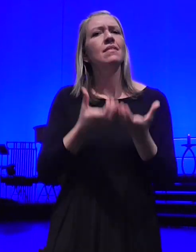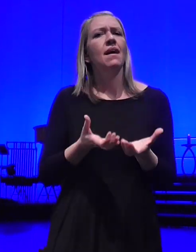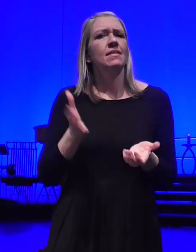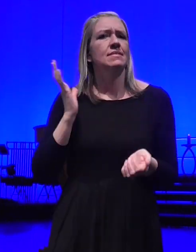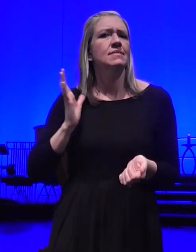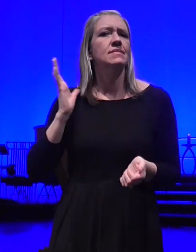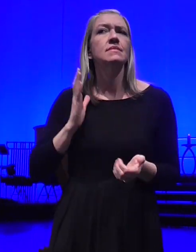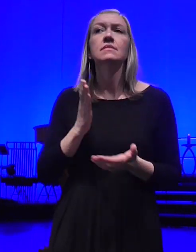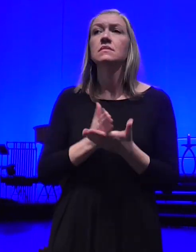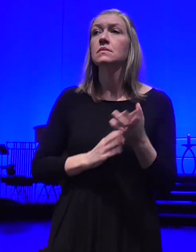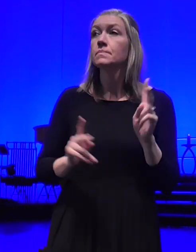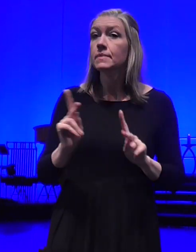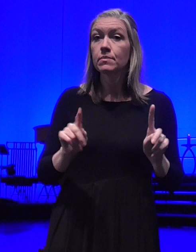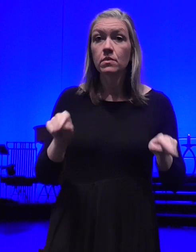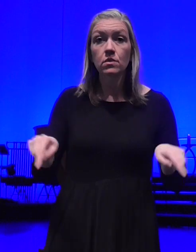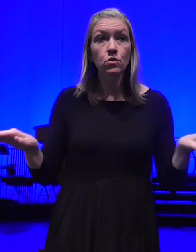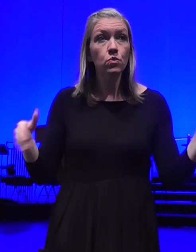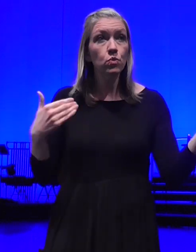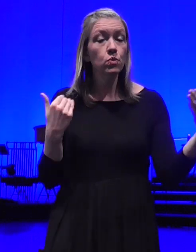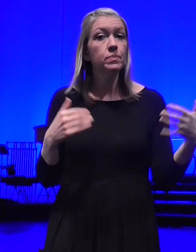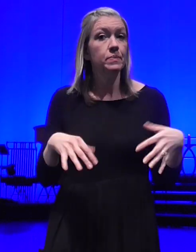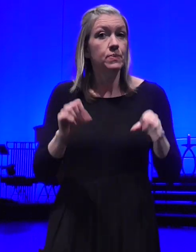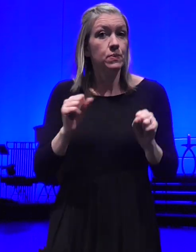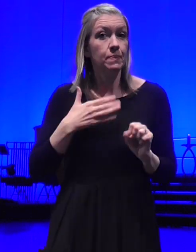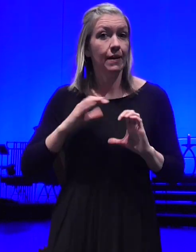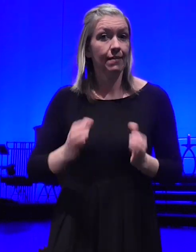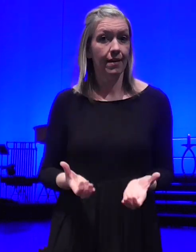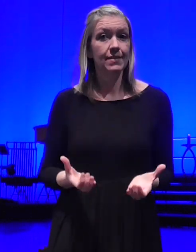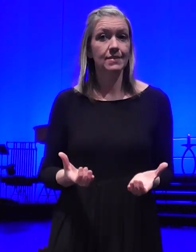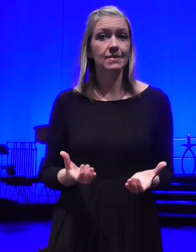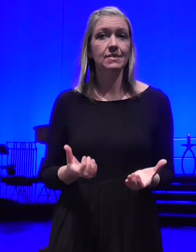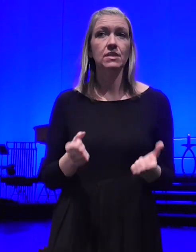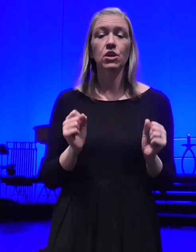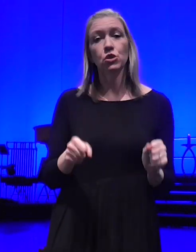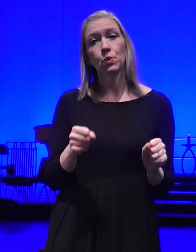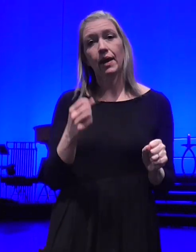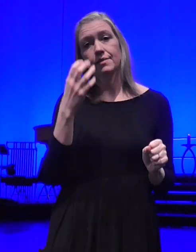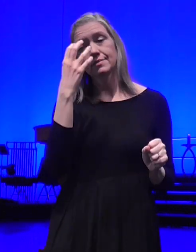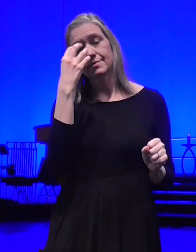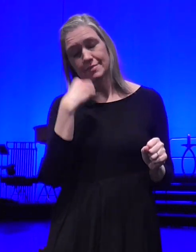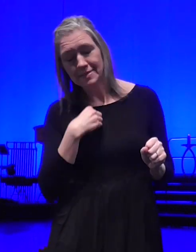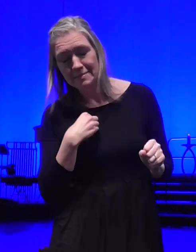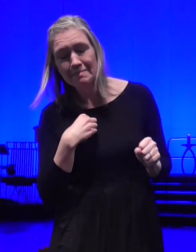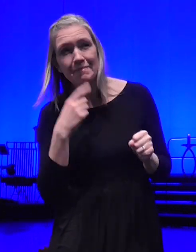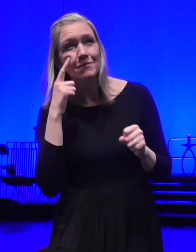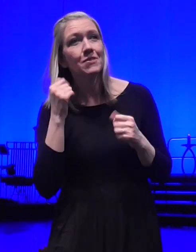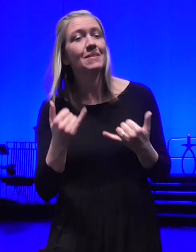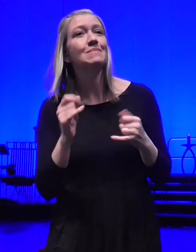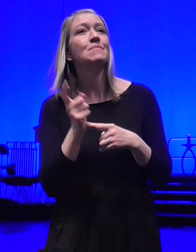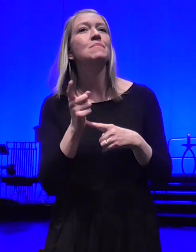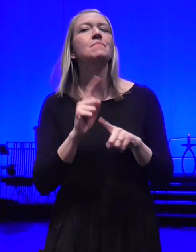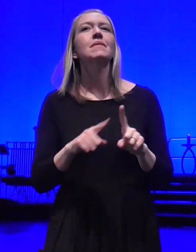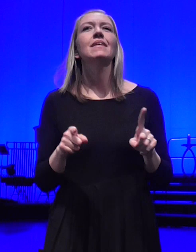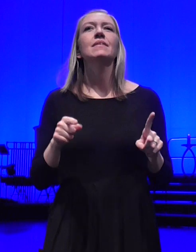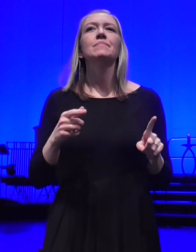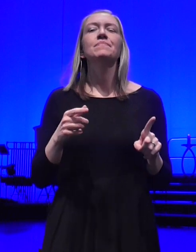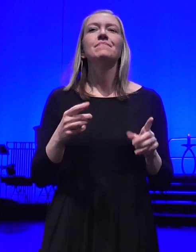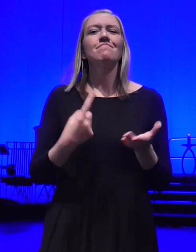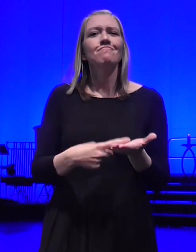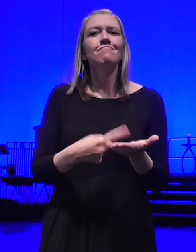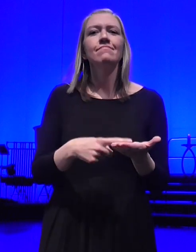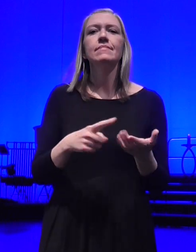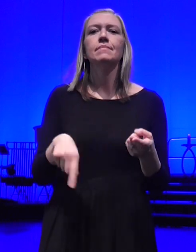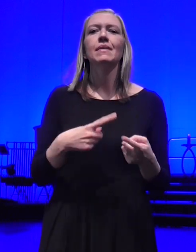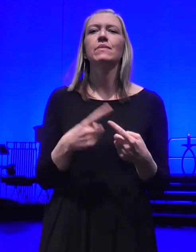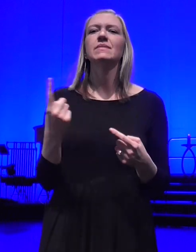some folks in the room here who took this class, so you can doze off for this moment. But it was from